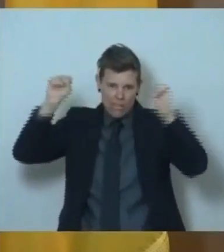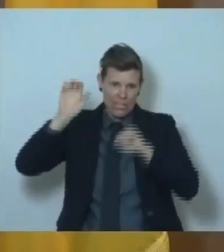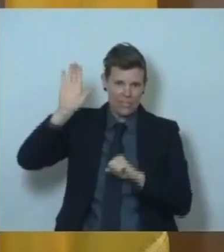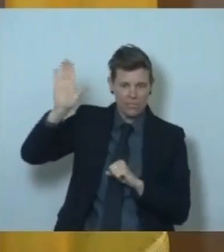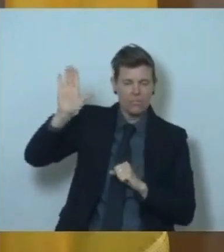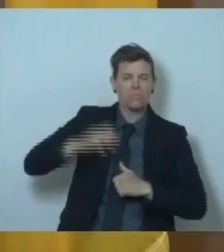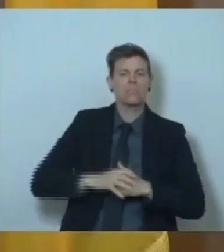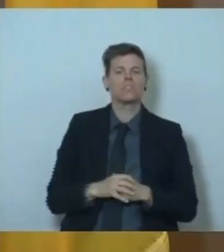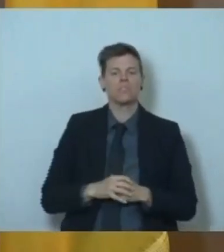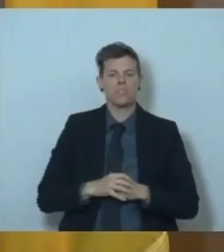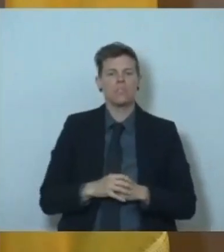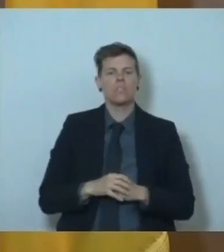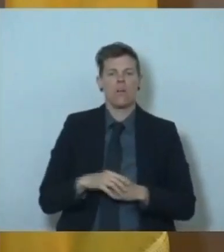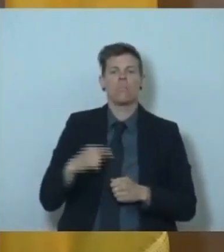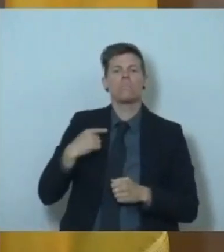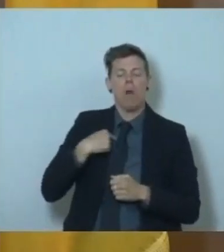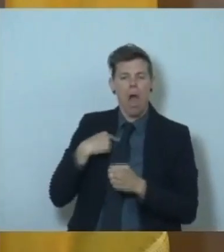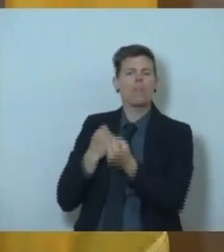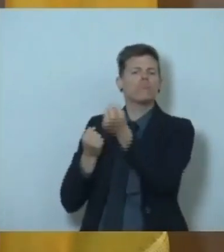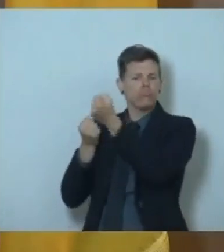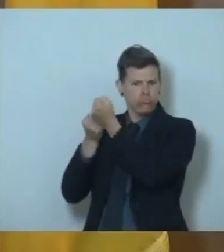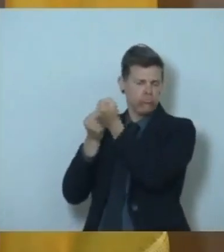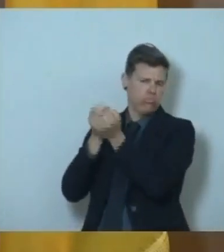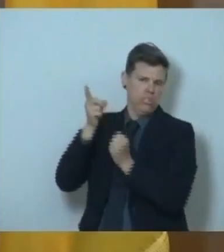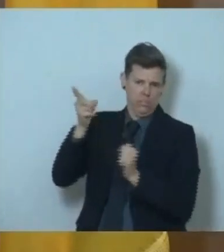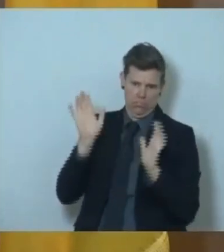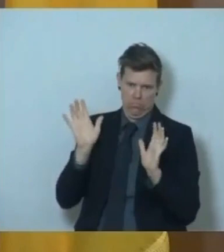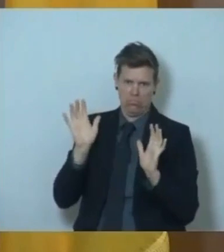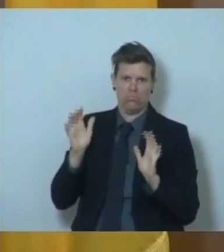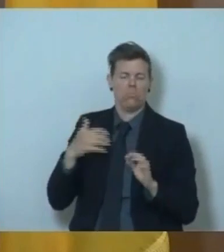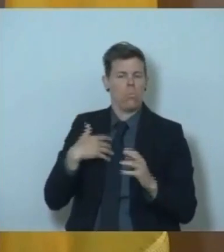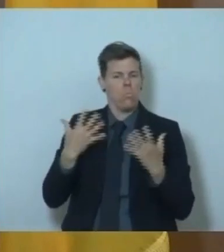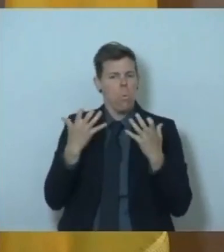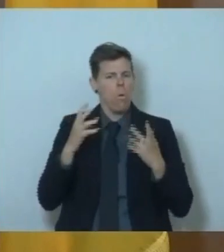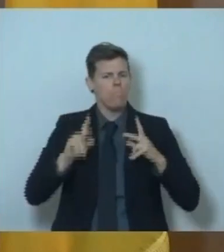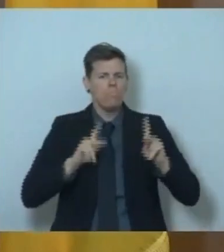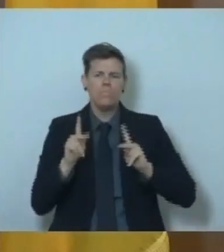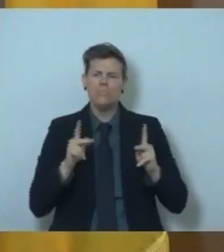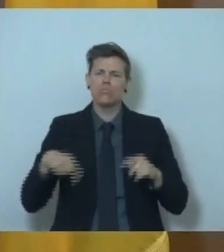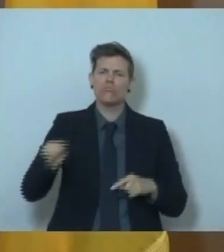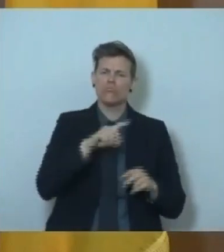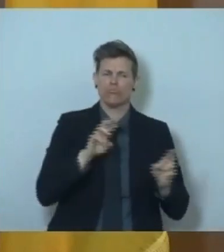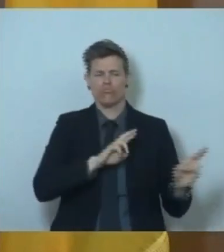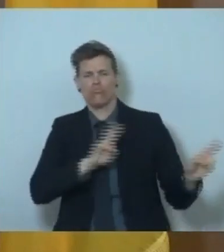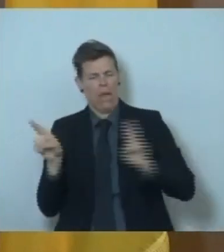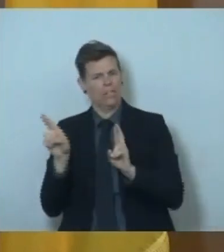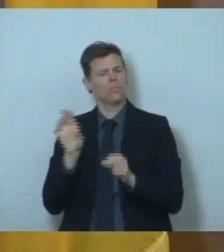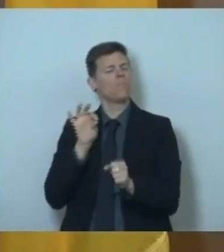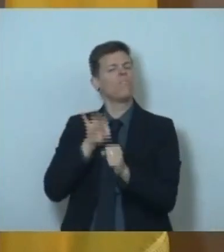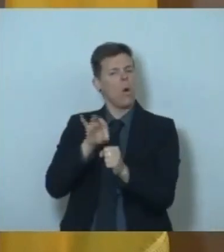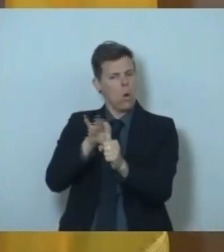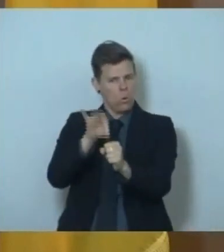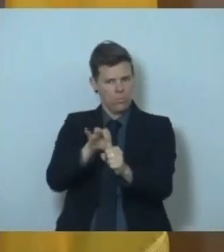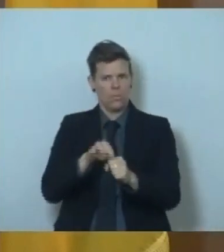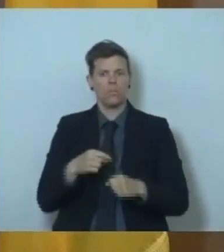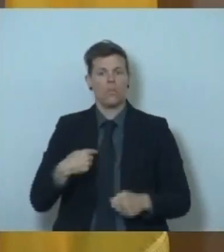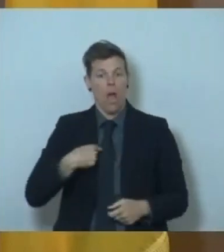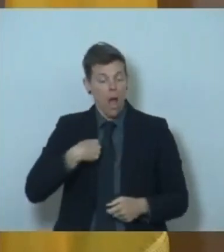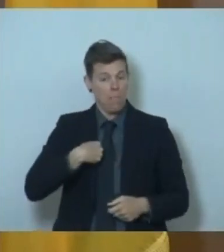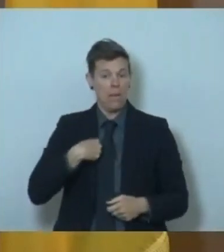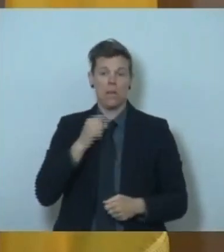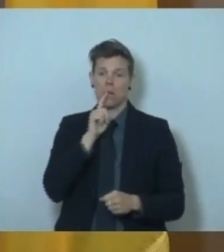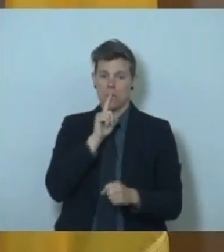on getting folks ready to go to the polls, and I'm committed, as so many other